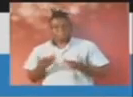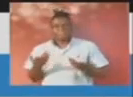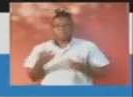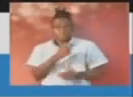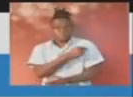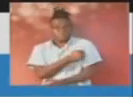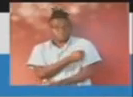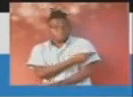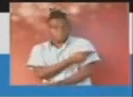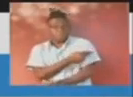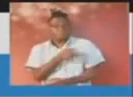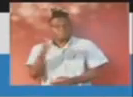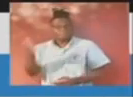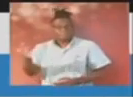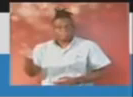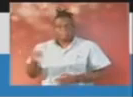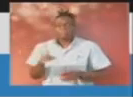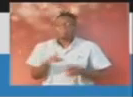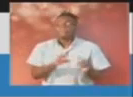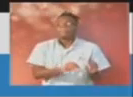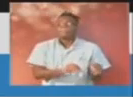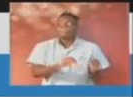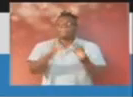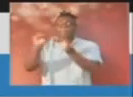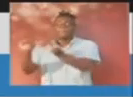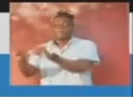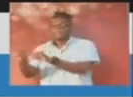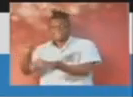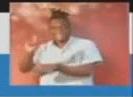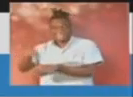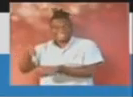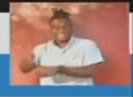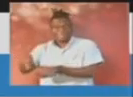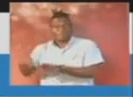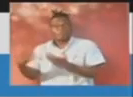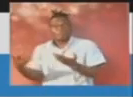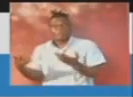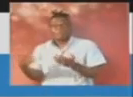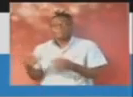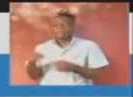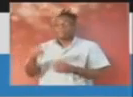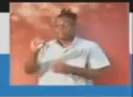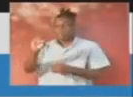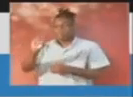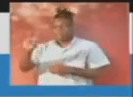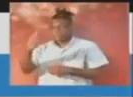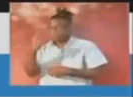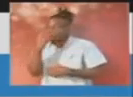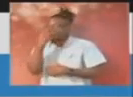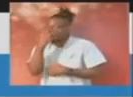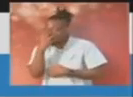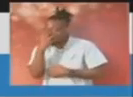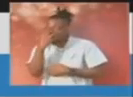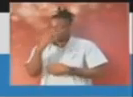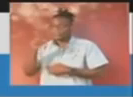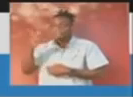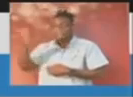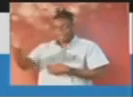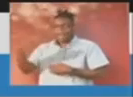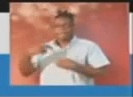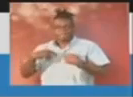symptoms, oxygen requirements 5 liters per minute. So in concept, this is our oxygen therapy step-down